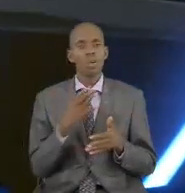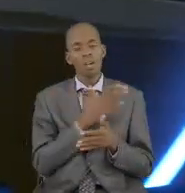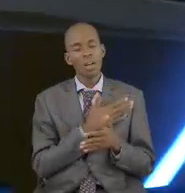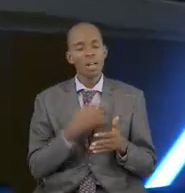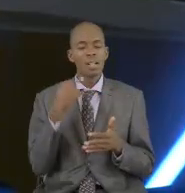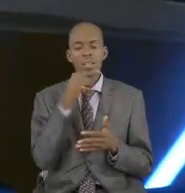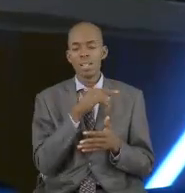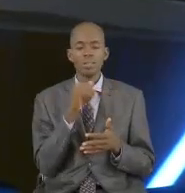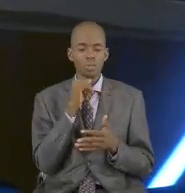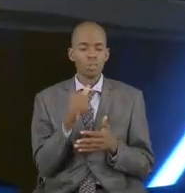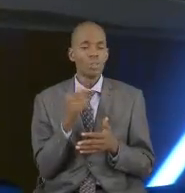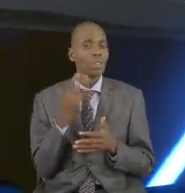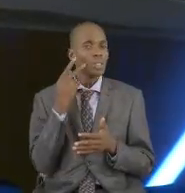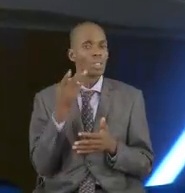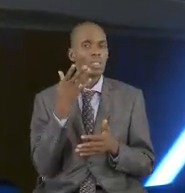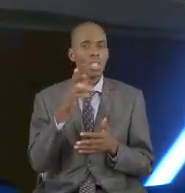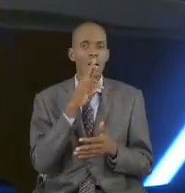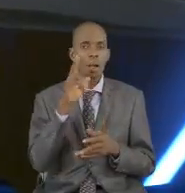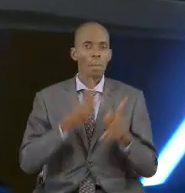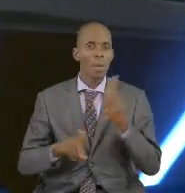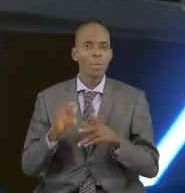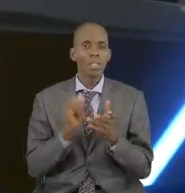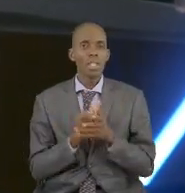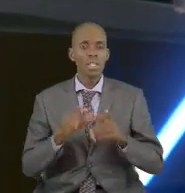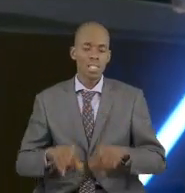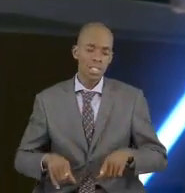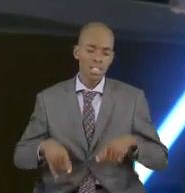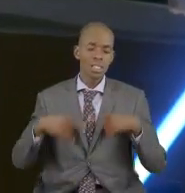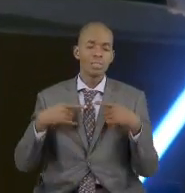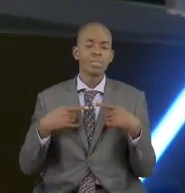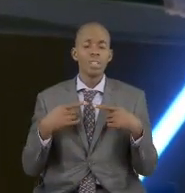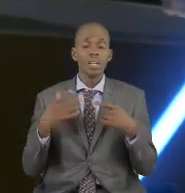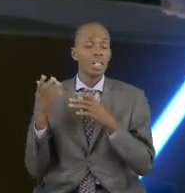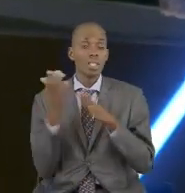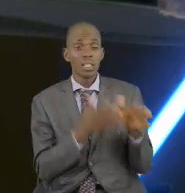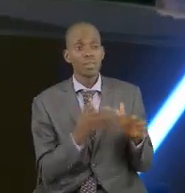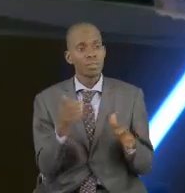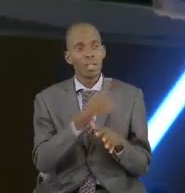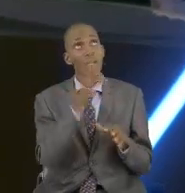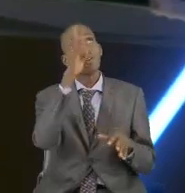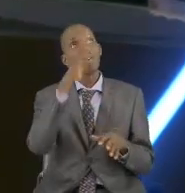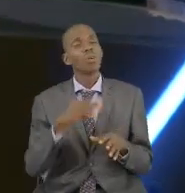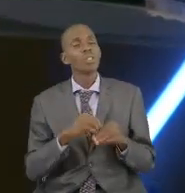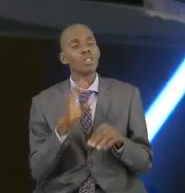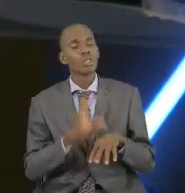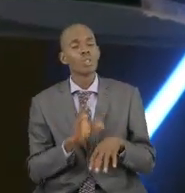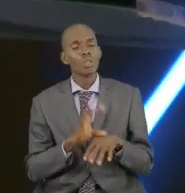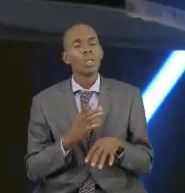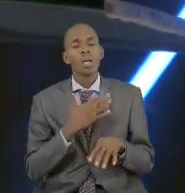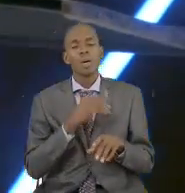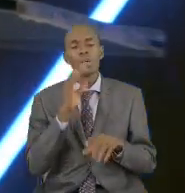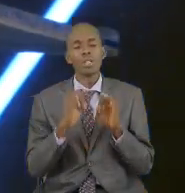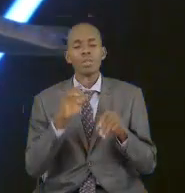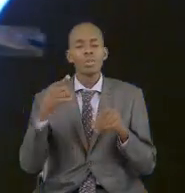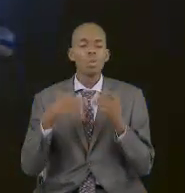are people who leave their God in church. And when they go out of the church building,